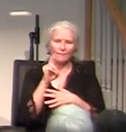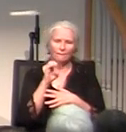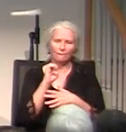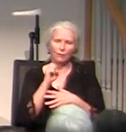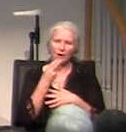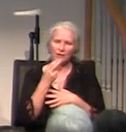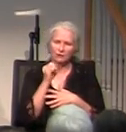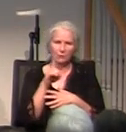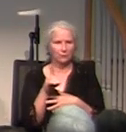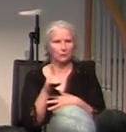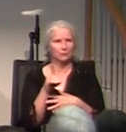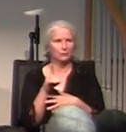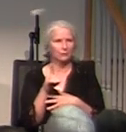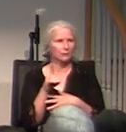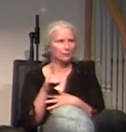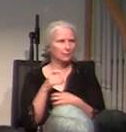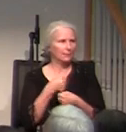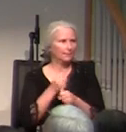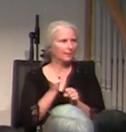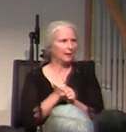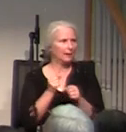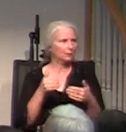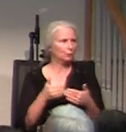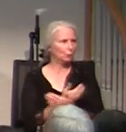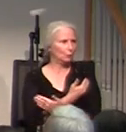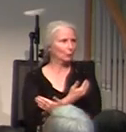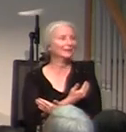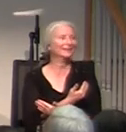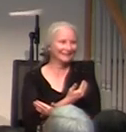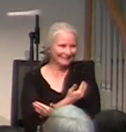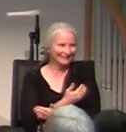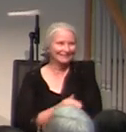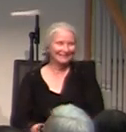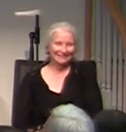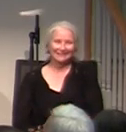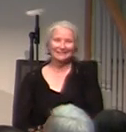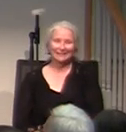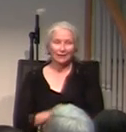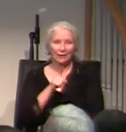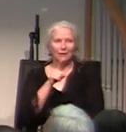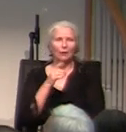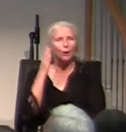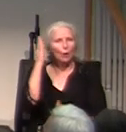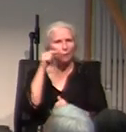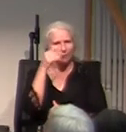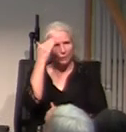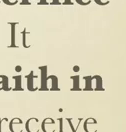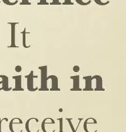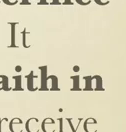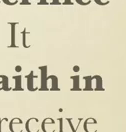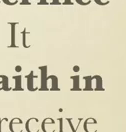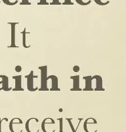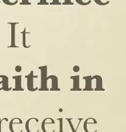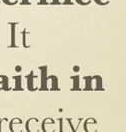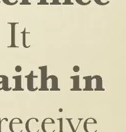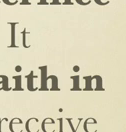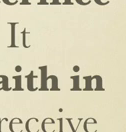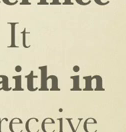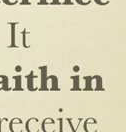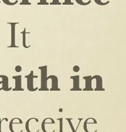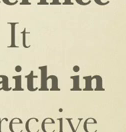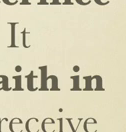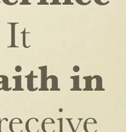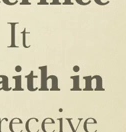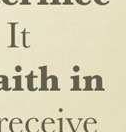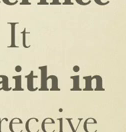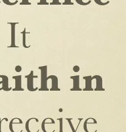What is it that needs refreshing? And you're familiar, hopefully, with this statement. The Lord in his great